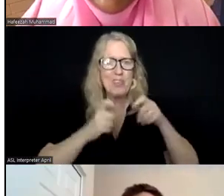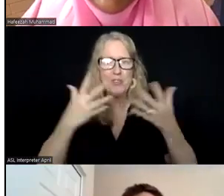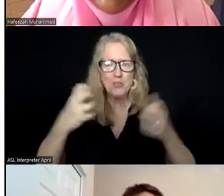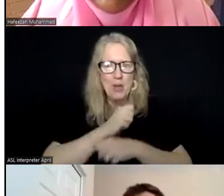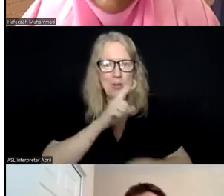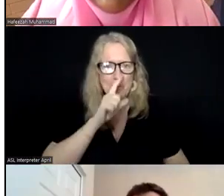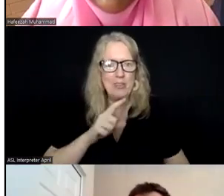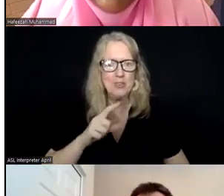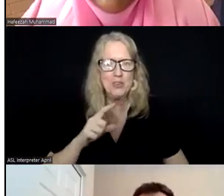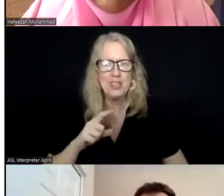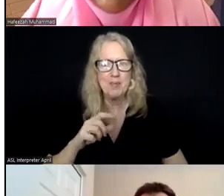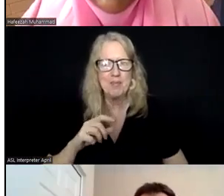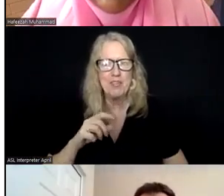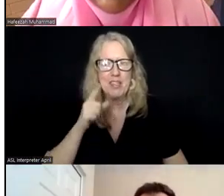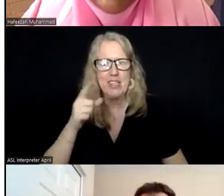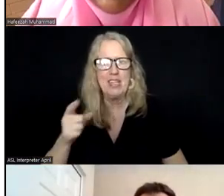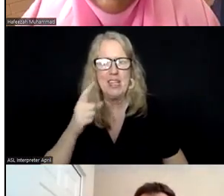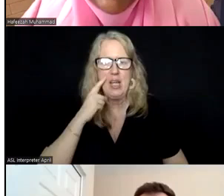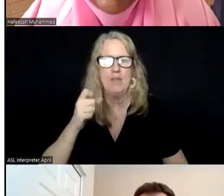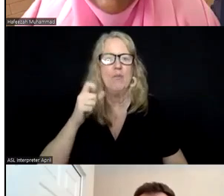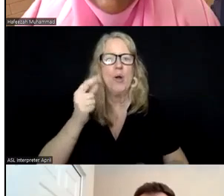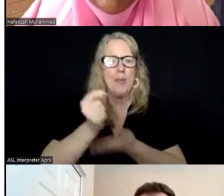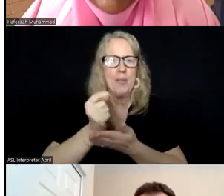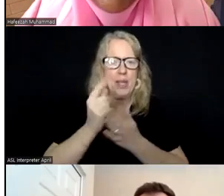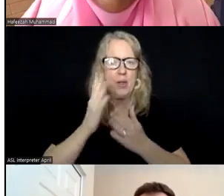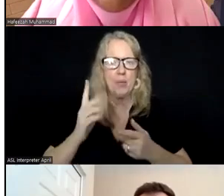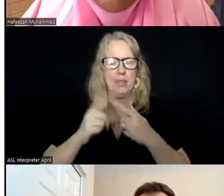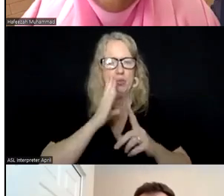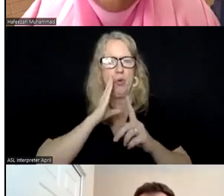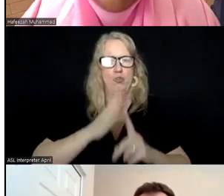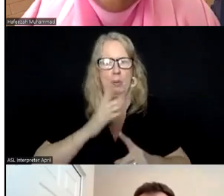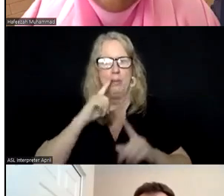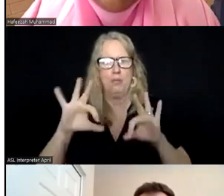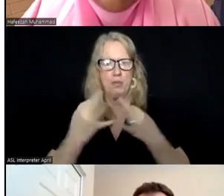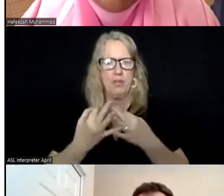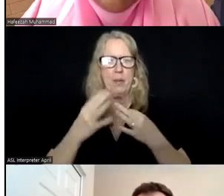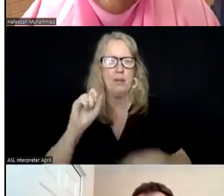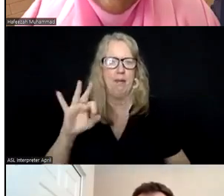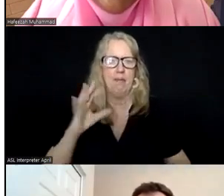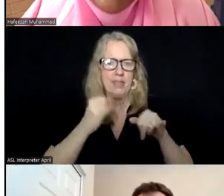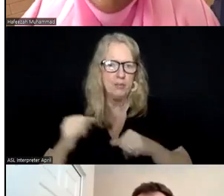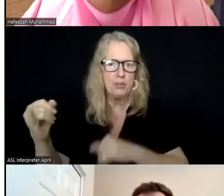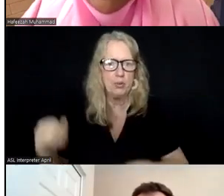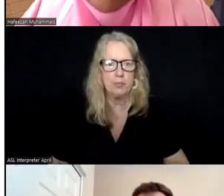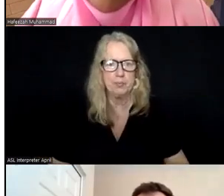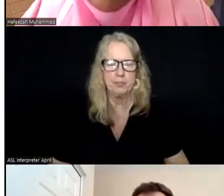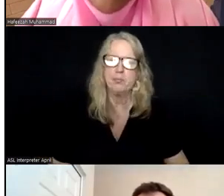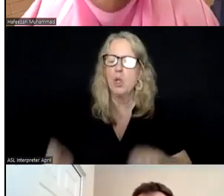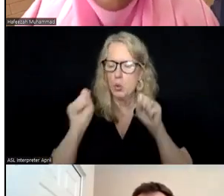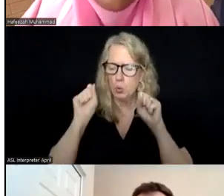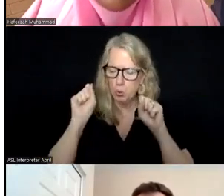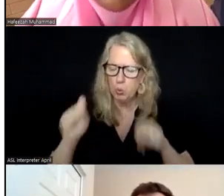it. Is the care companion for the therapist or directly for families and individuals? Could be